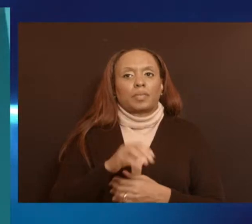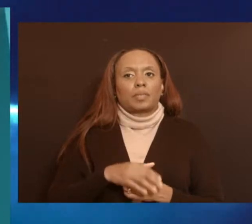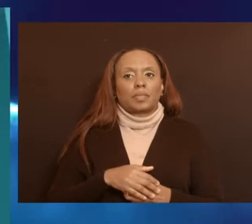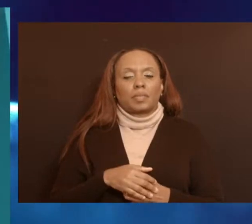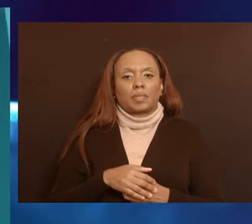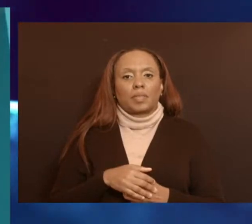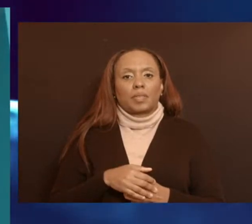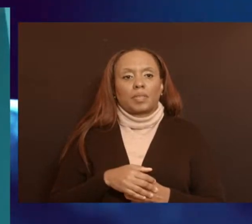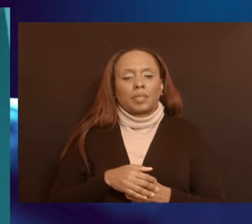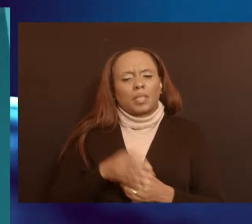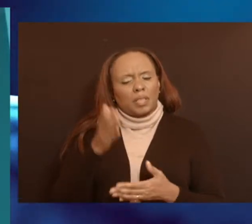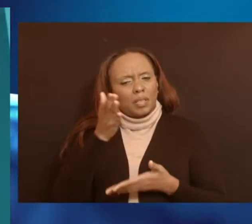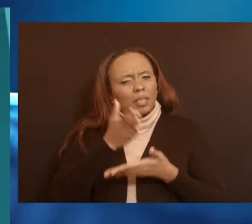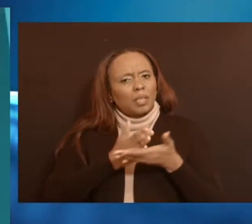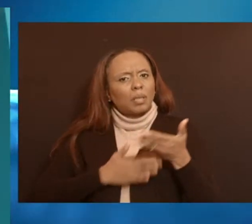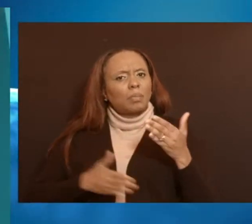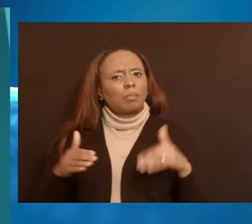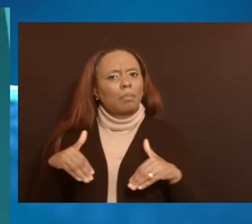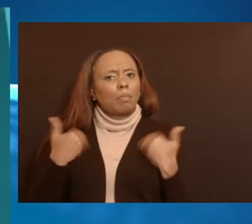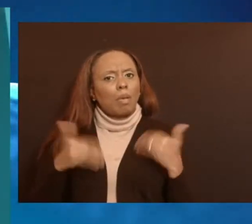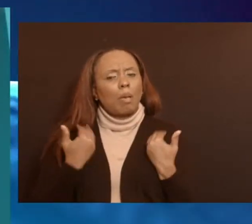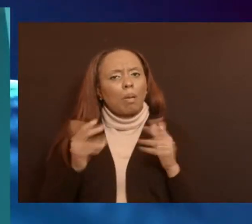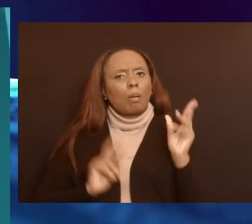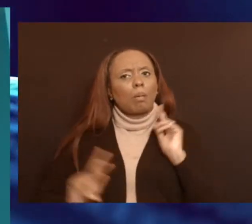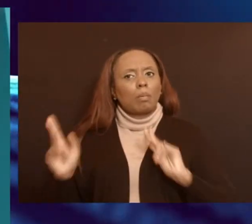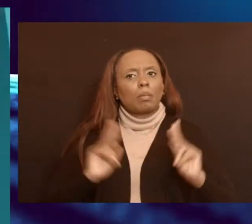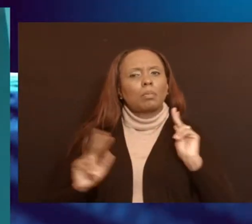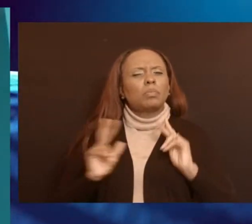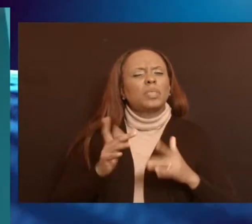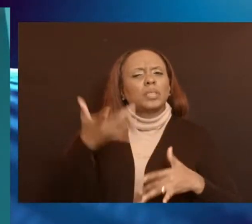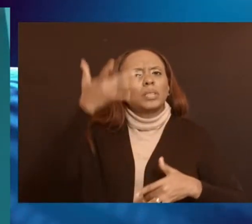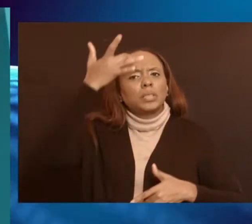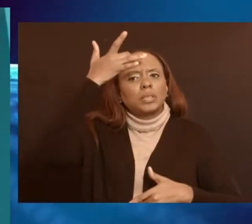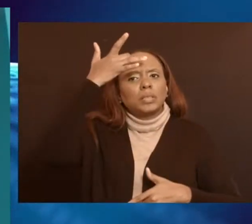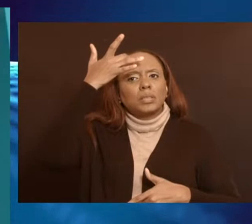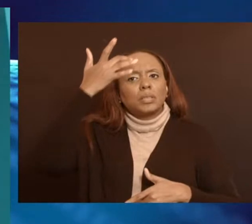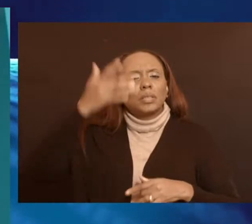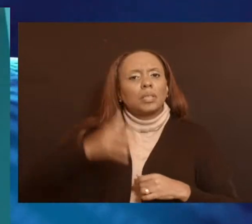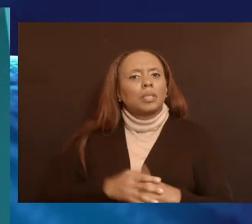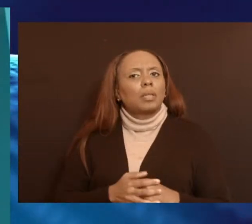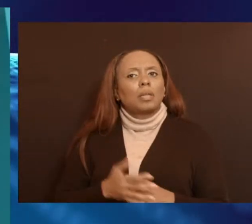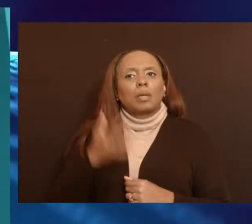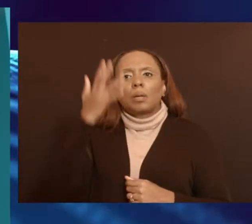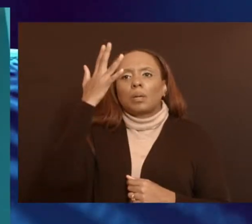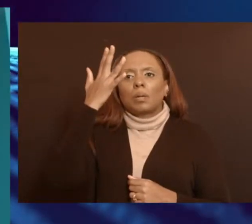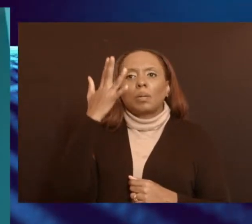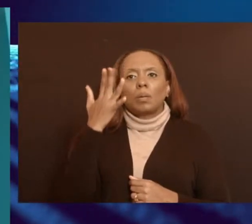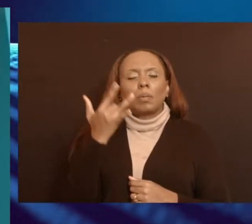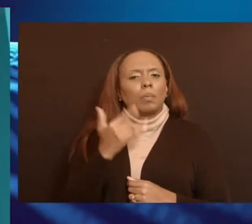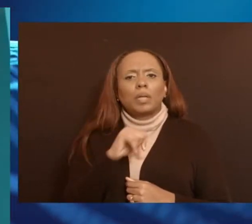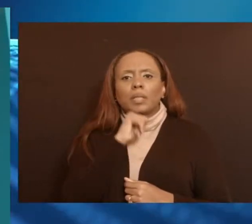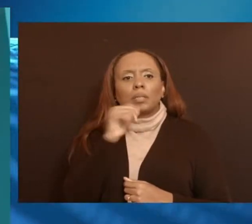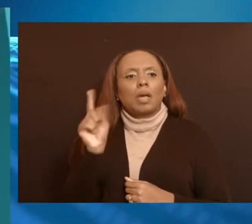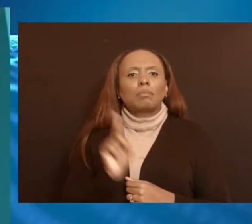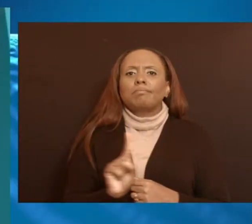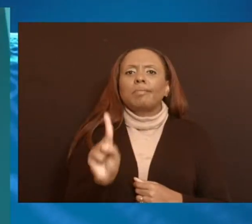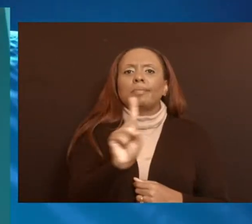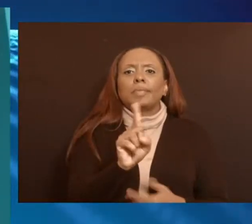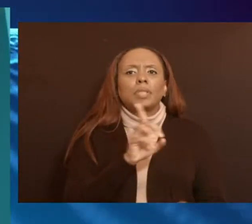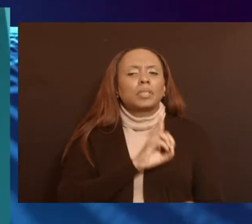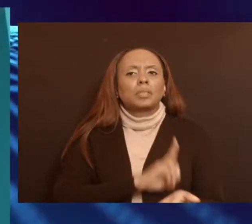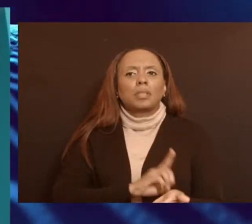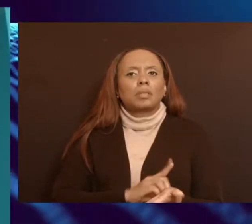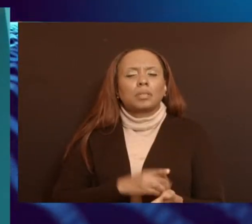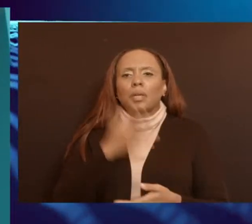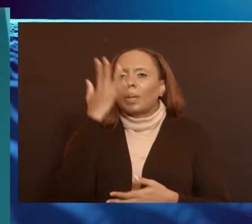to be symptomatic when they were finally assessed, what was their reasoning for their non-presentation in spite of